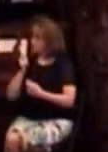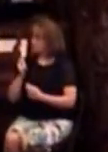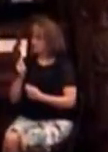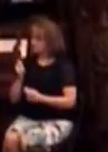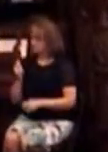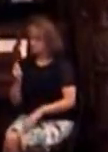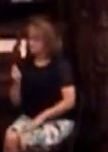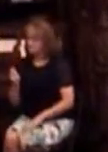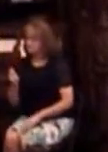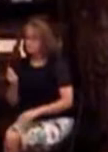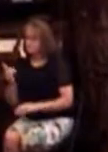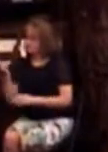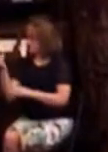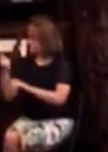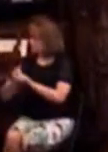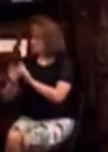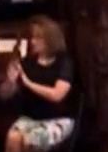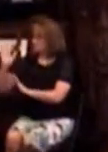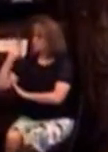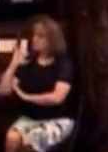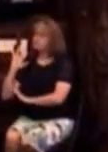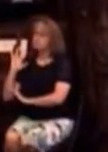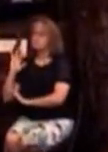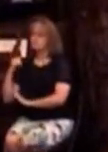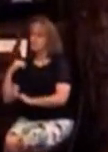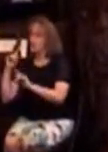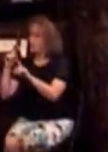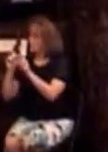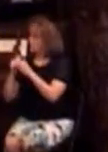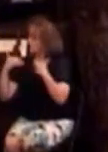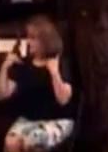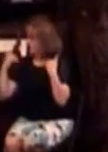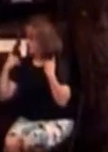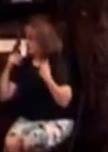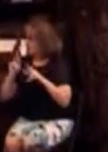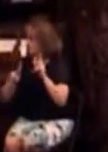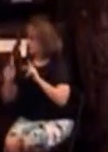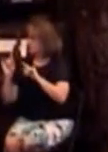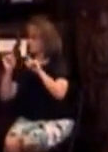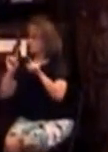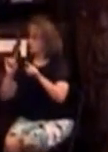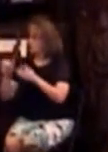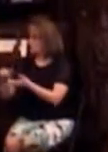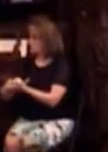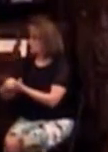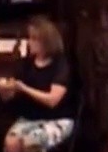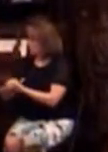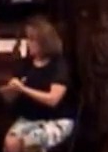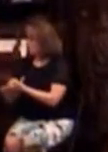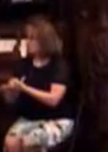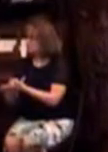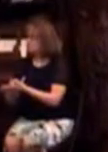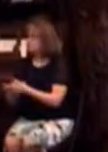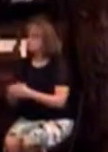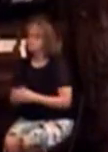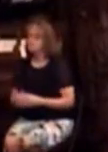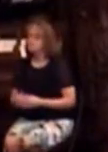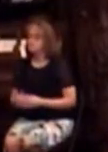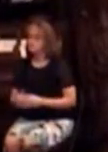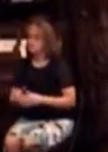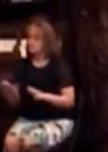A couple months ago, I went with the young adult interns to New York City to be part of the program Metro World Child. We were